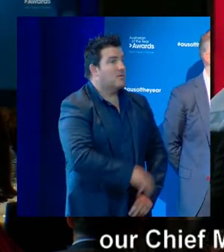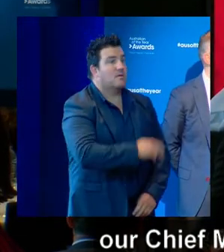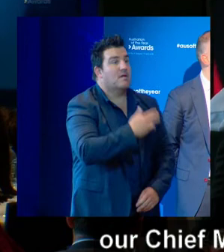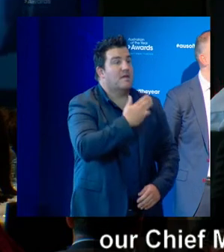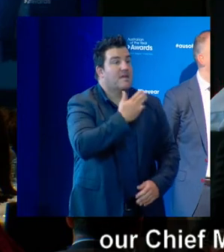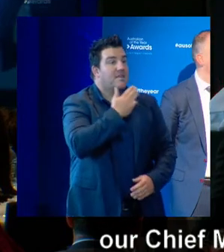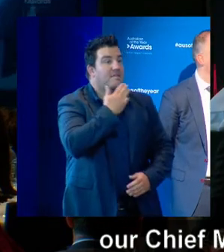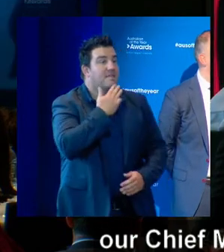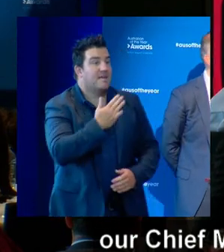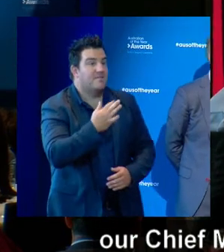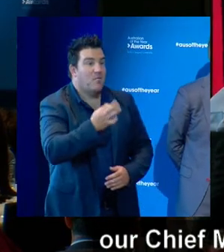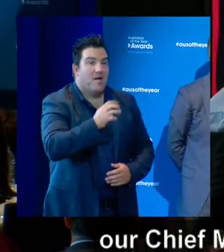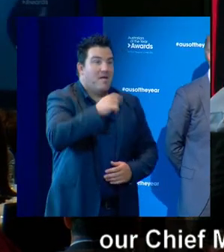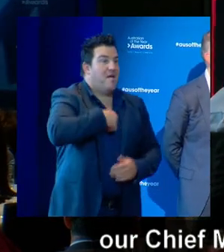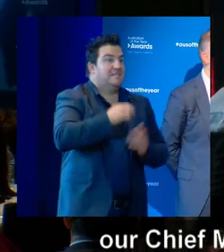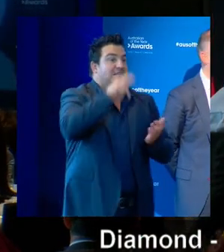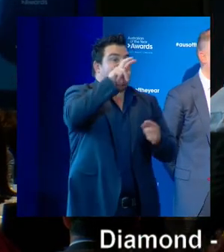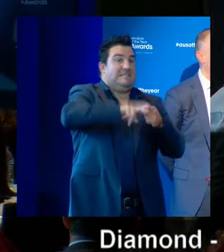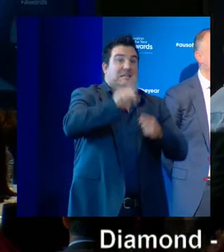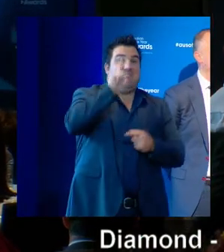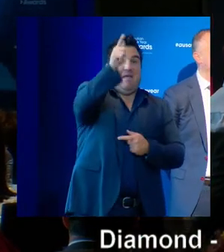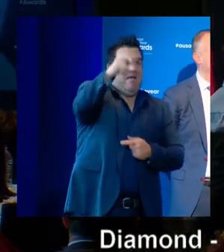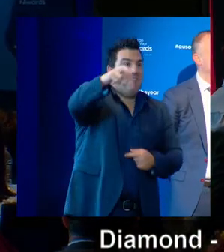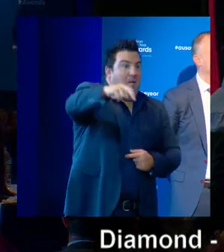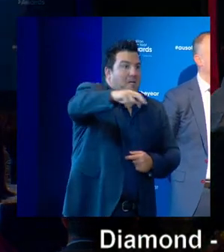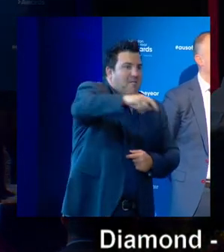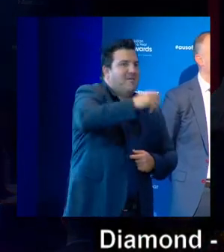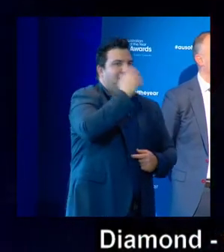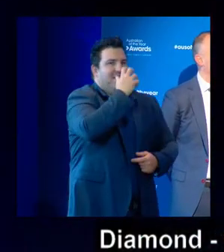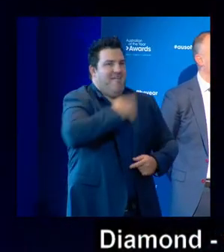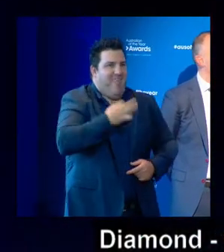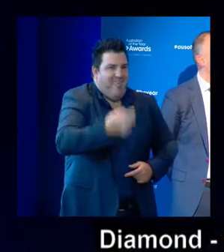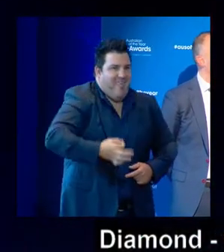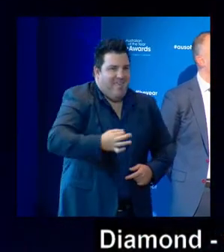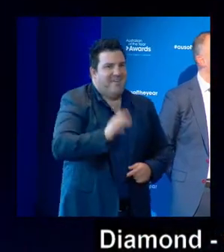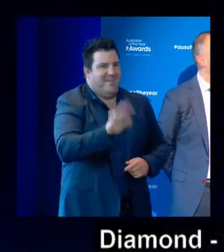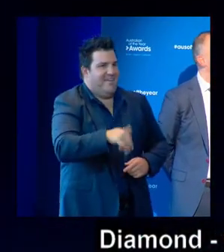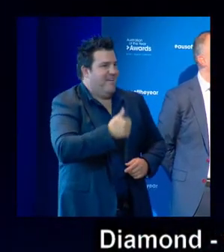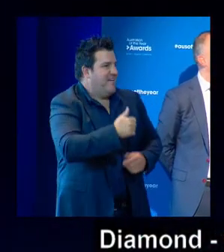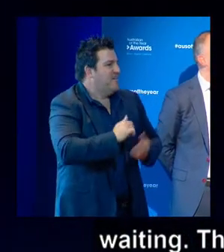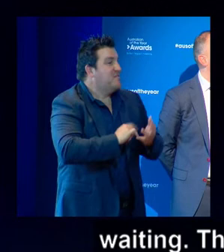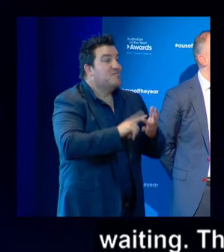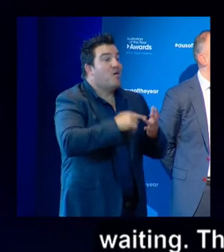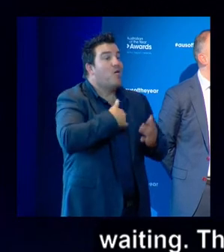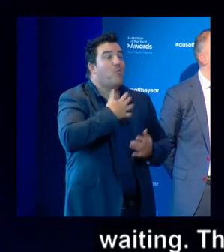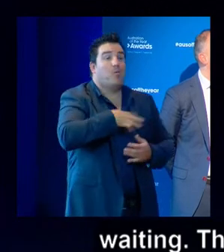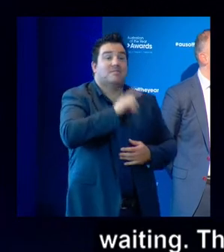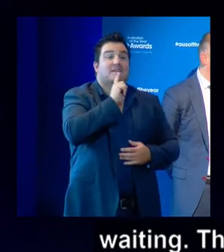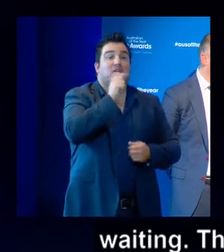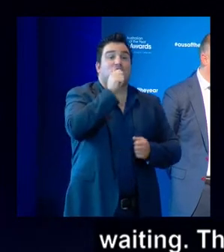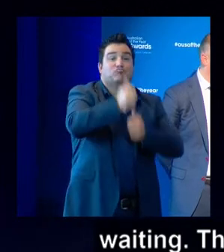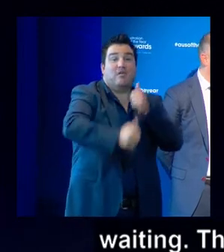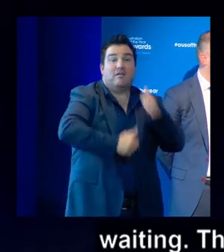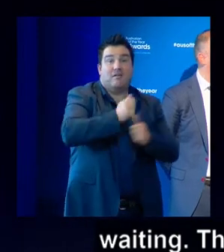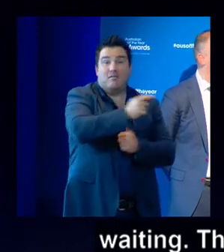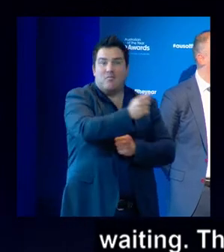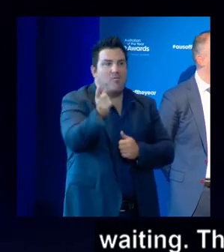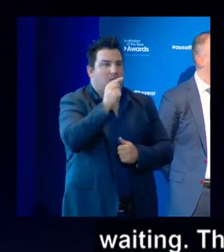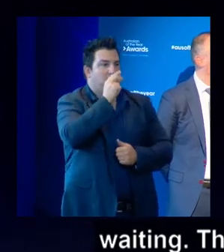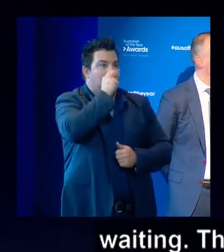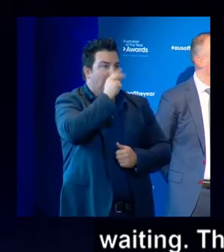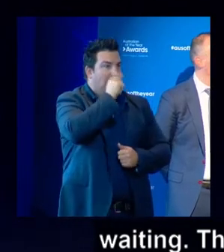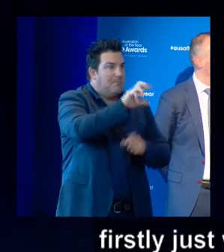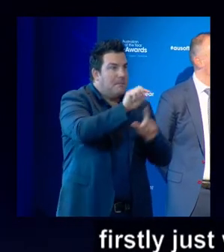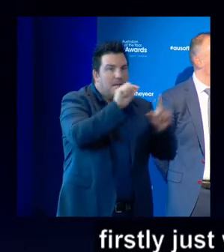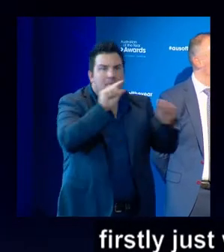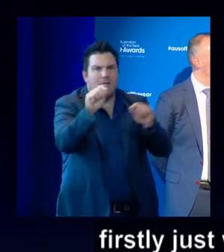Thanks for waiting. That was a bit of a journey from the back to the front. I firstly just want to say congratulations to all of the nominees. It's really, really awesome to see,